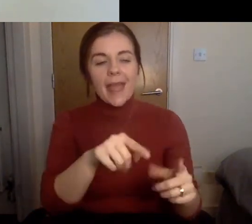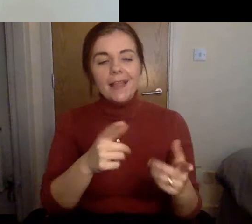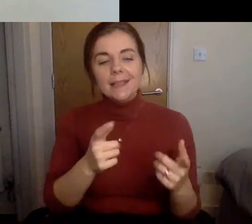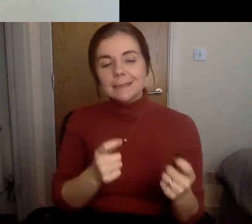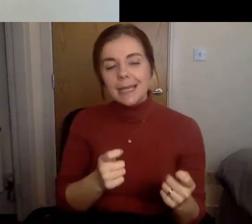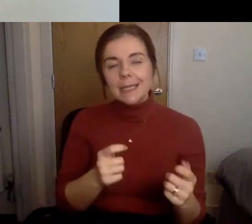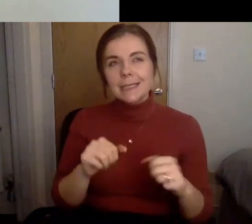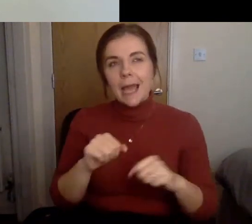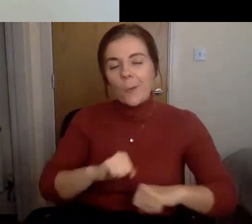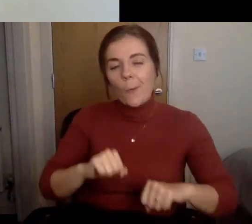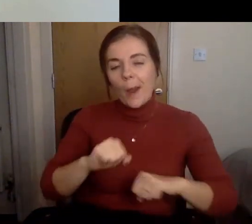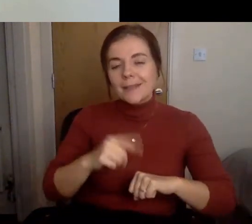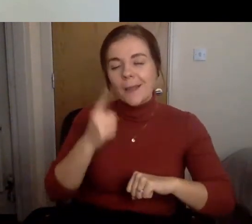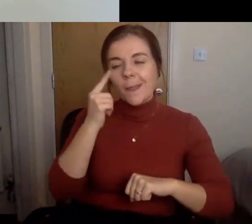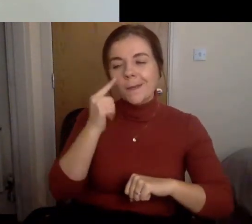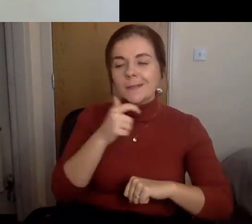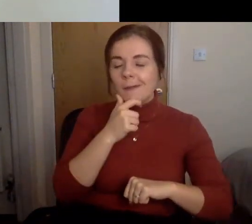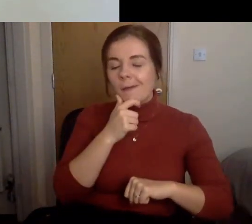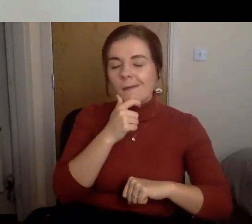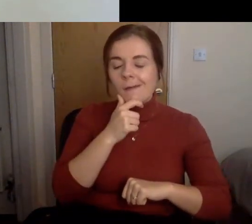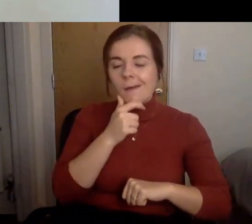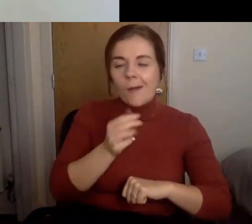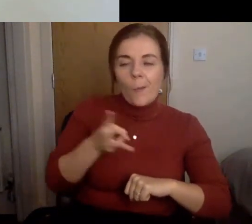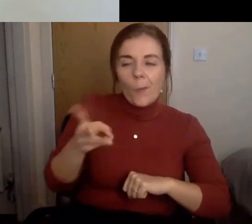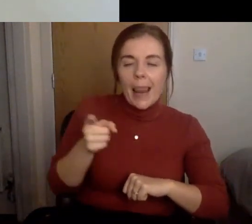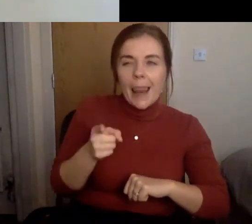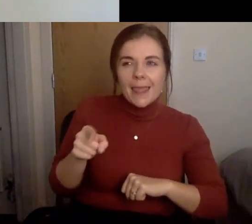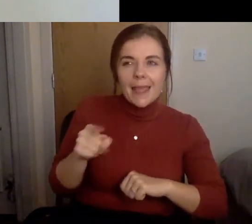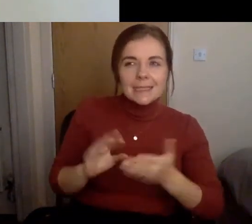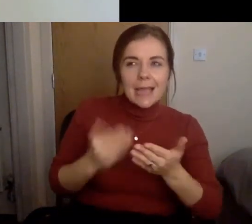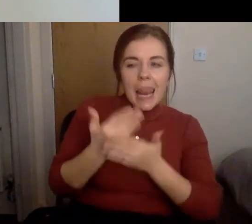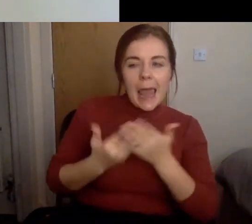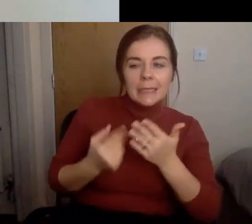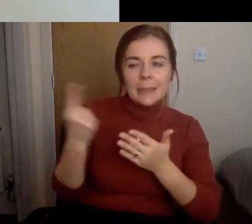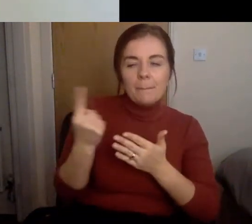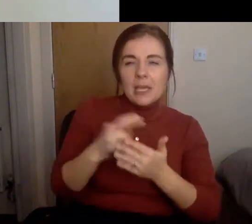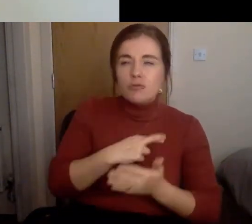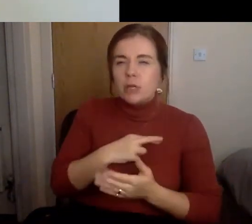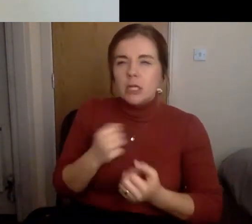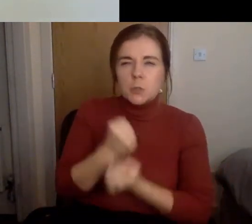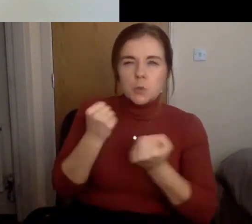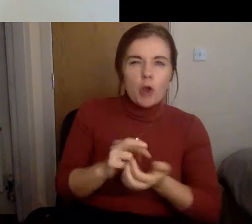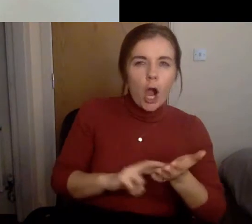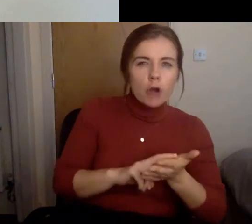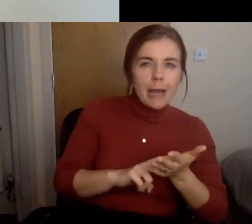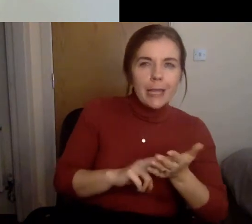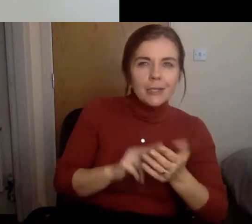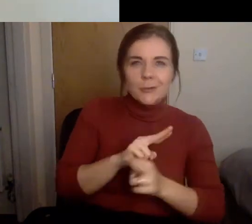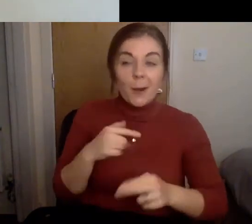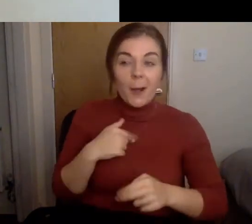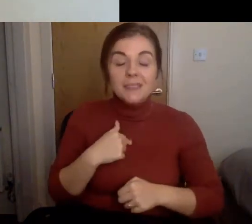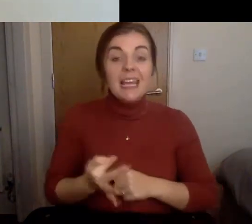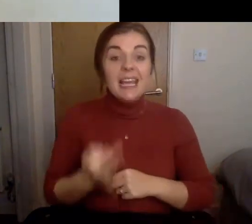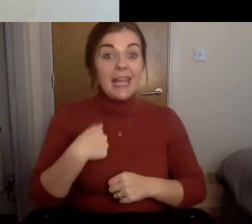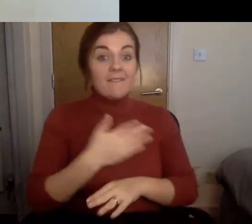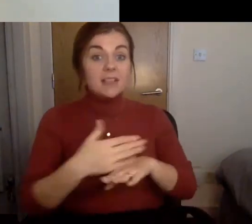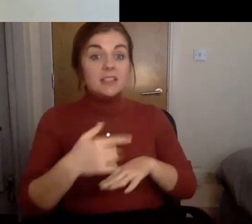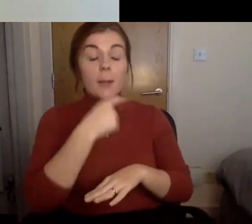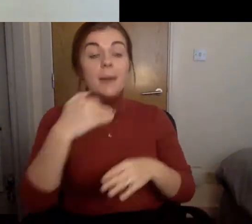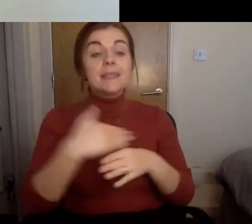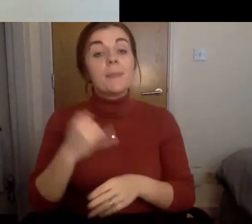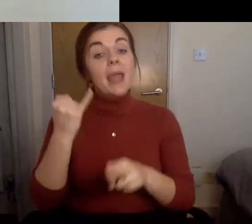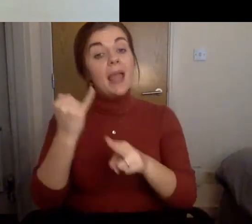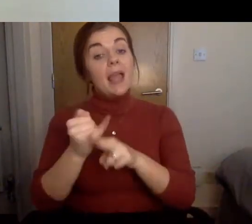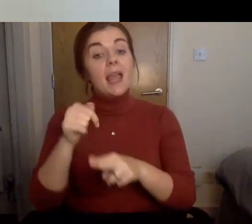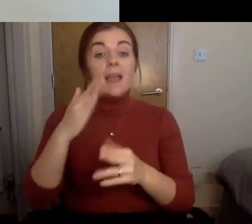how religious this lesson is going to be. And if I start by saying, in the church we believe, they'll just take their book